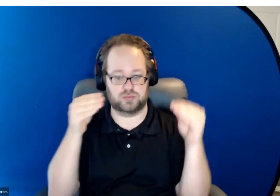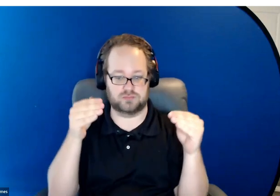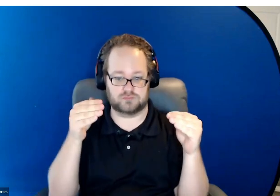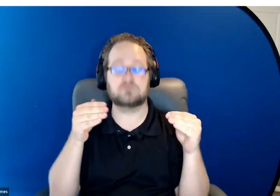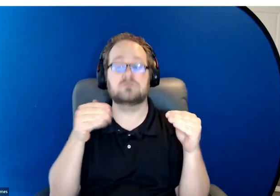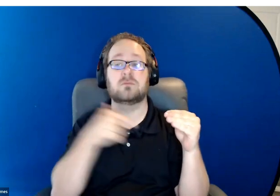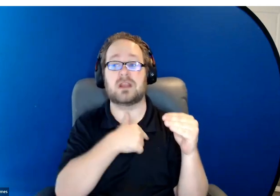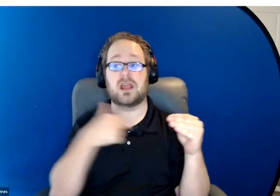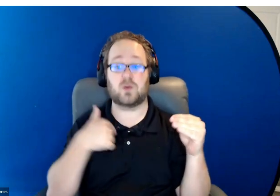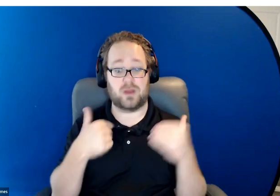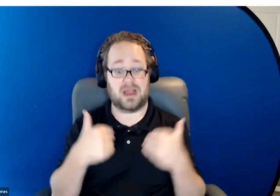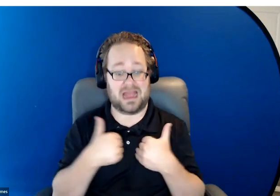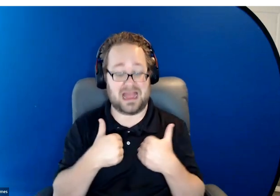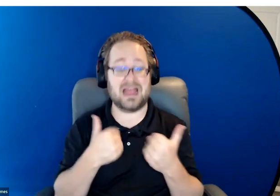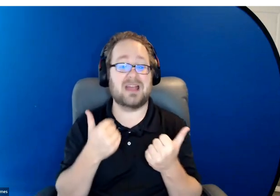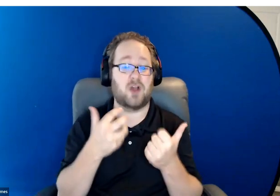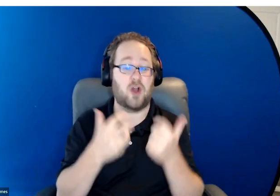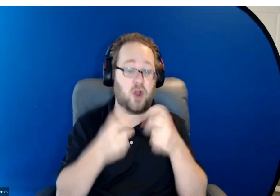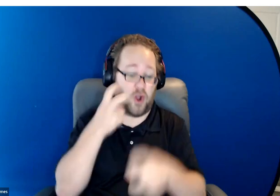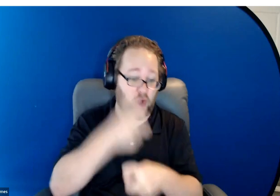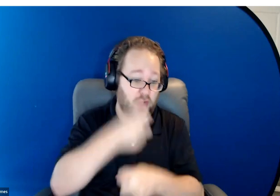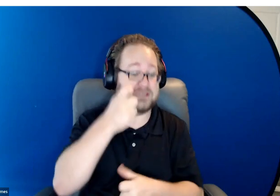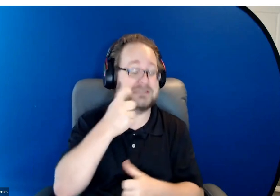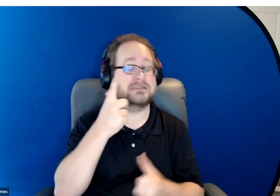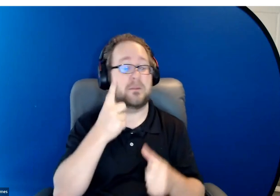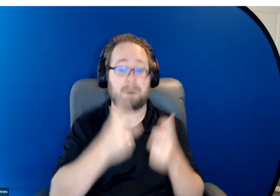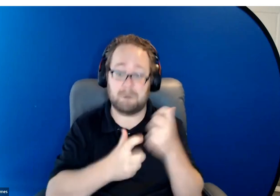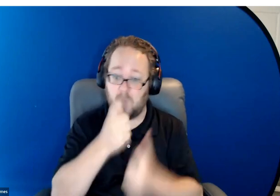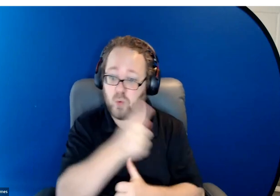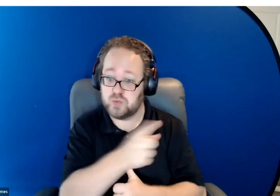the greatest economic and social needs face.